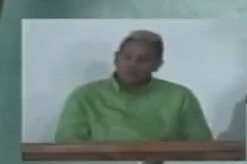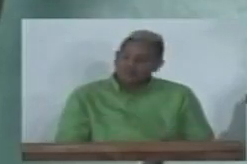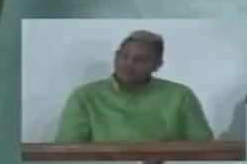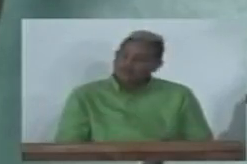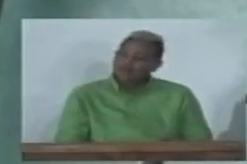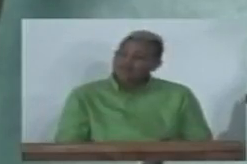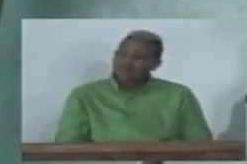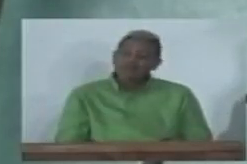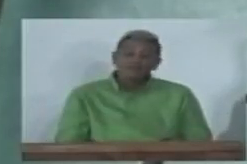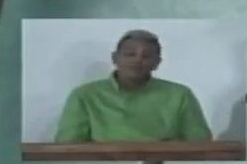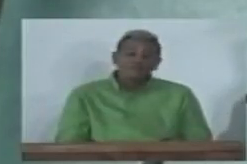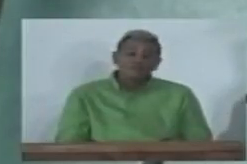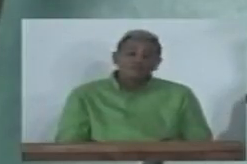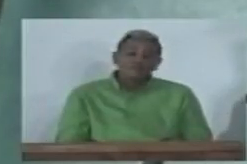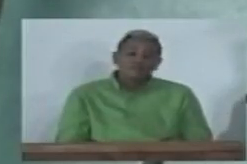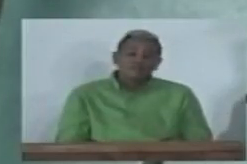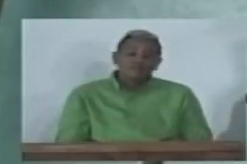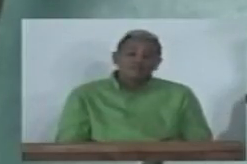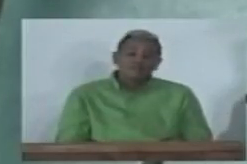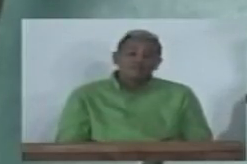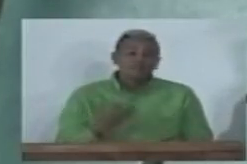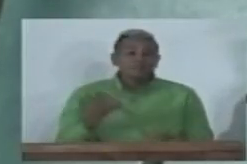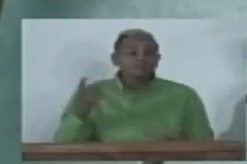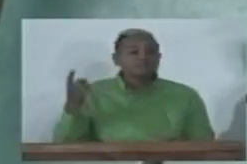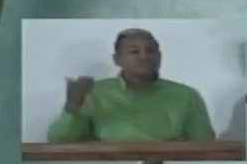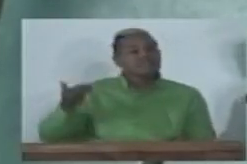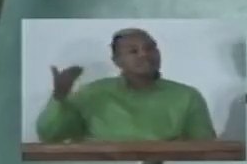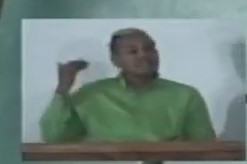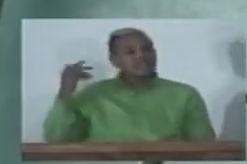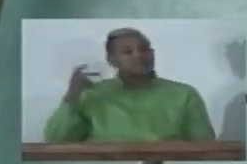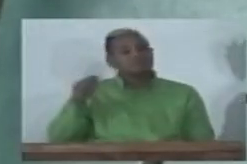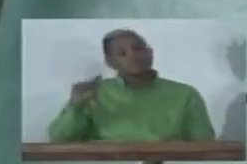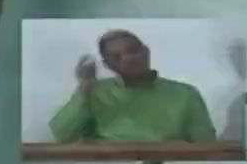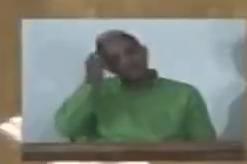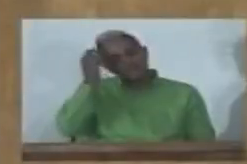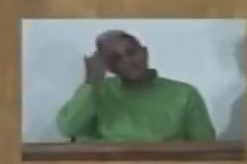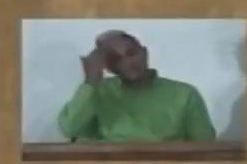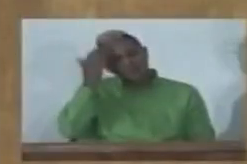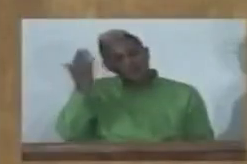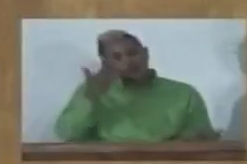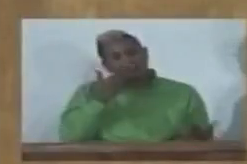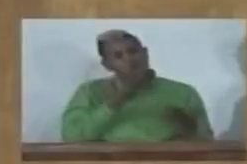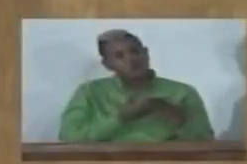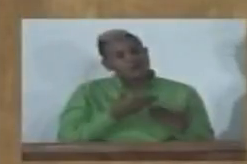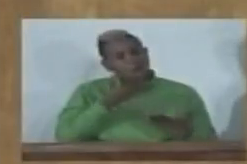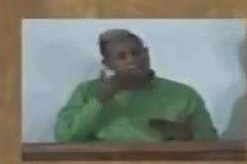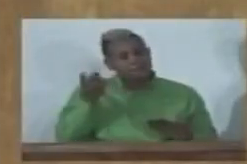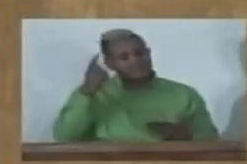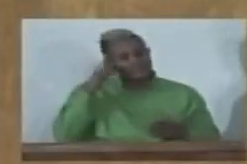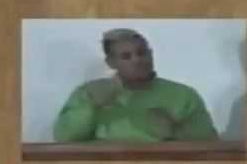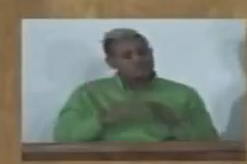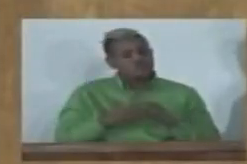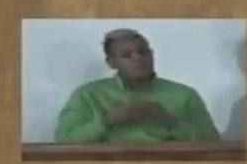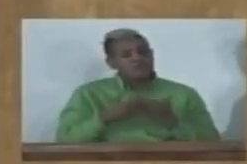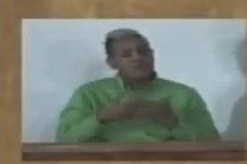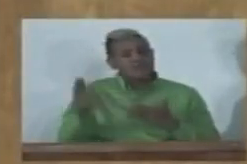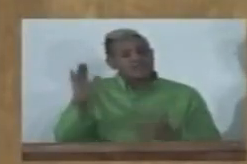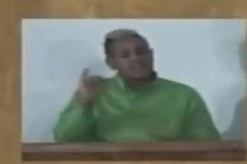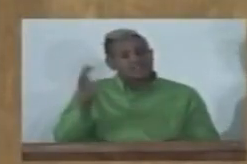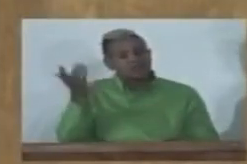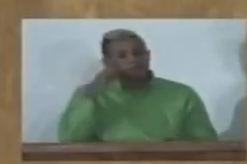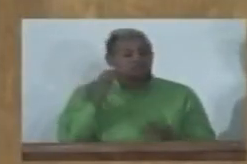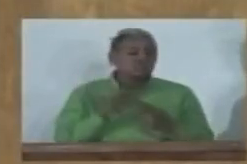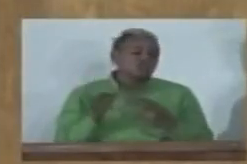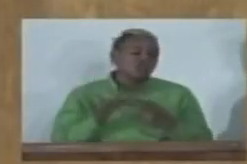Or maybe you will say the then PNP government knew what was good and best for Jamaica. You have to pick the